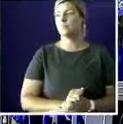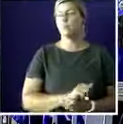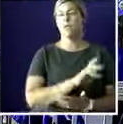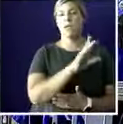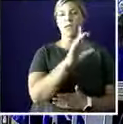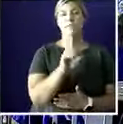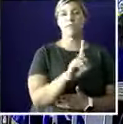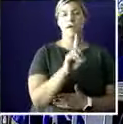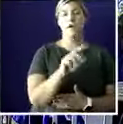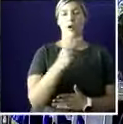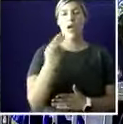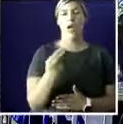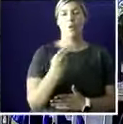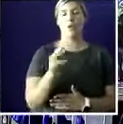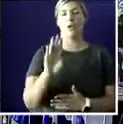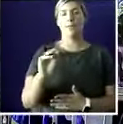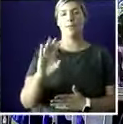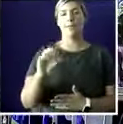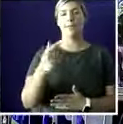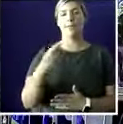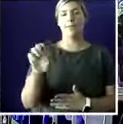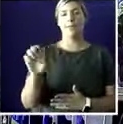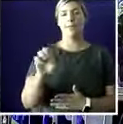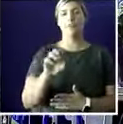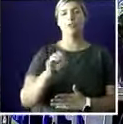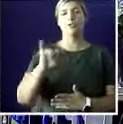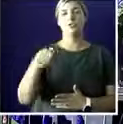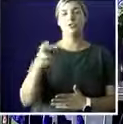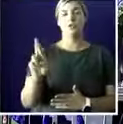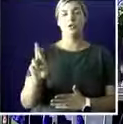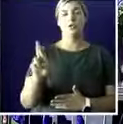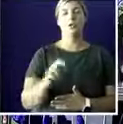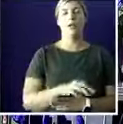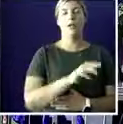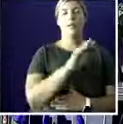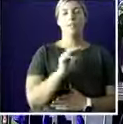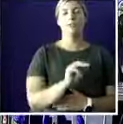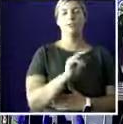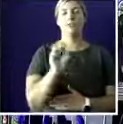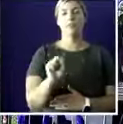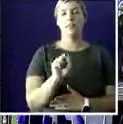Daryl Howard McGee Jr. Mitchell Stanley White.